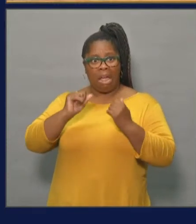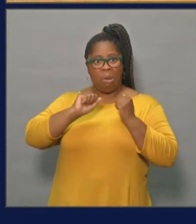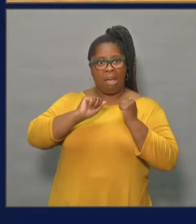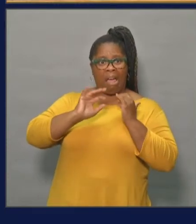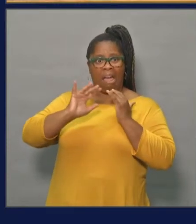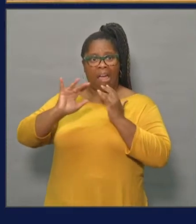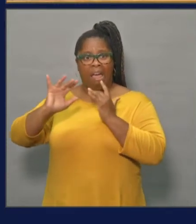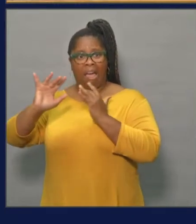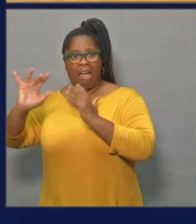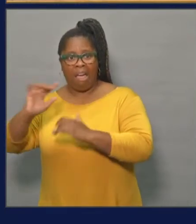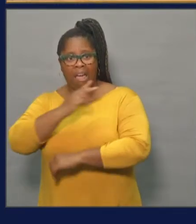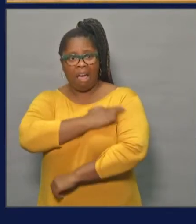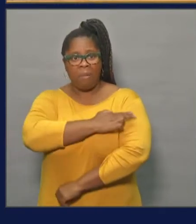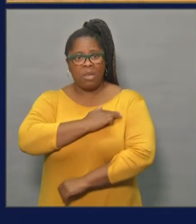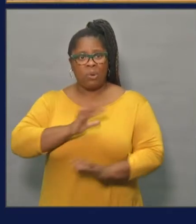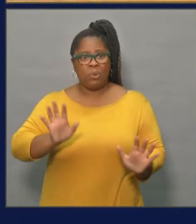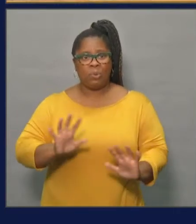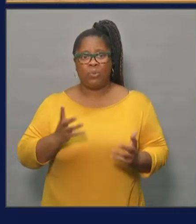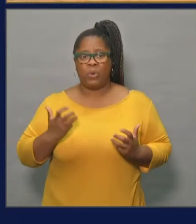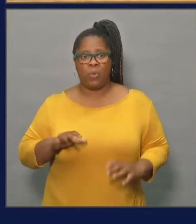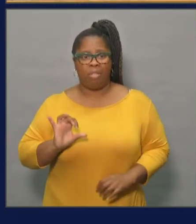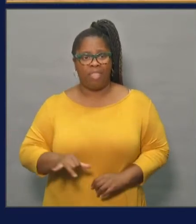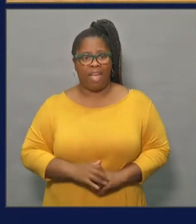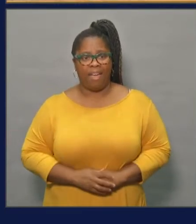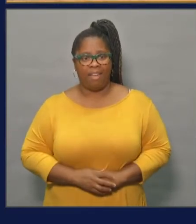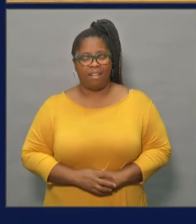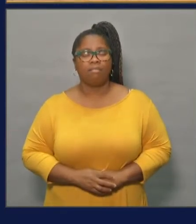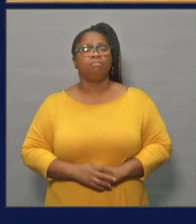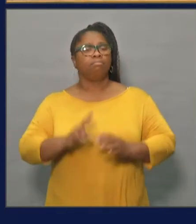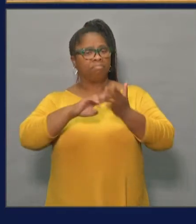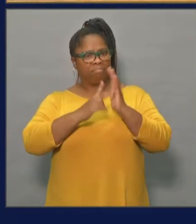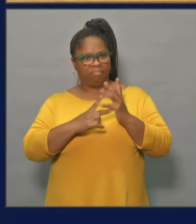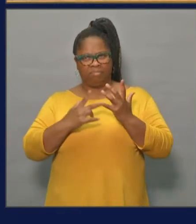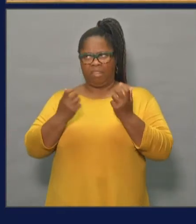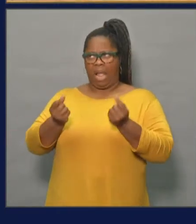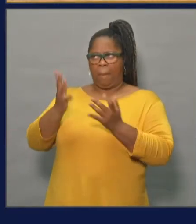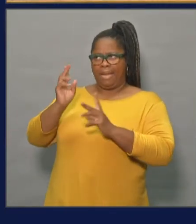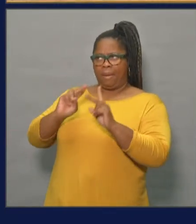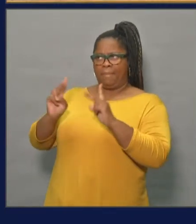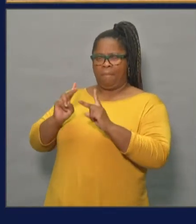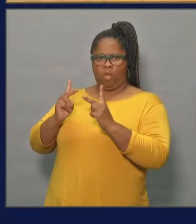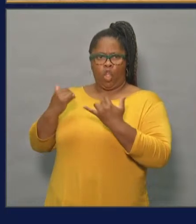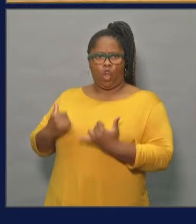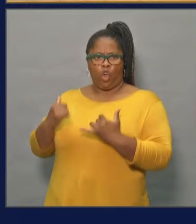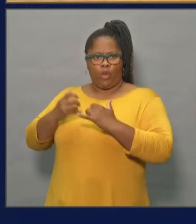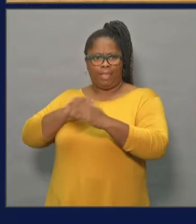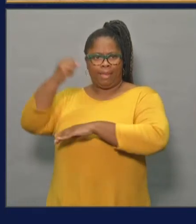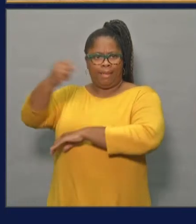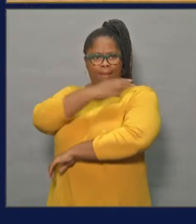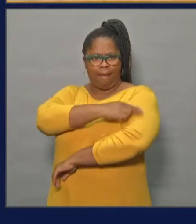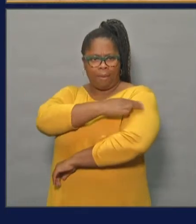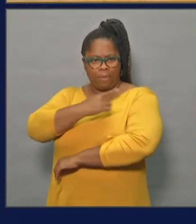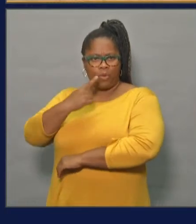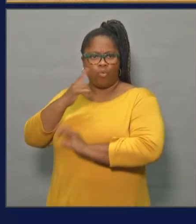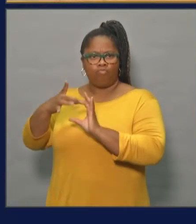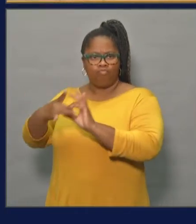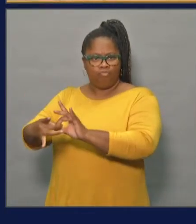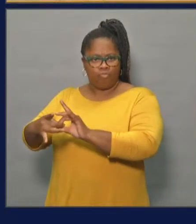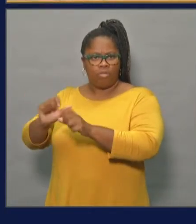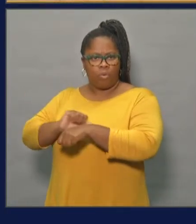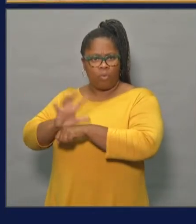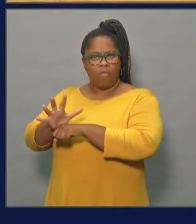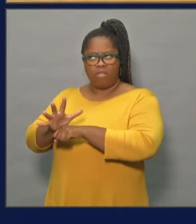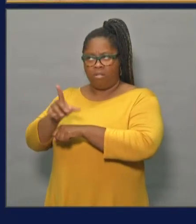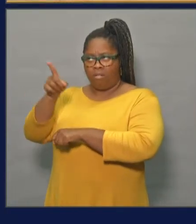this, we look at the average of the number of people who are currently hospitalized for COVID-19. And again, we want this number